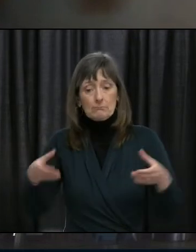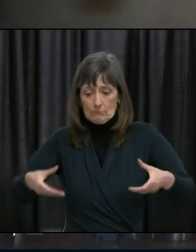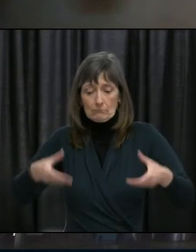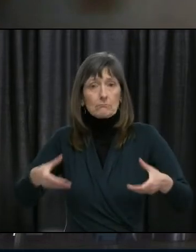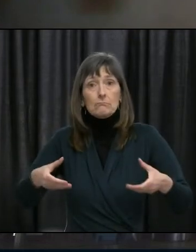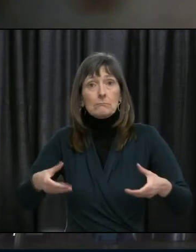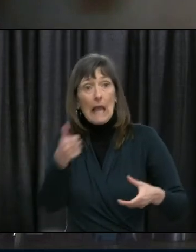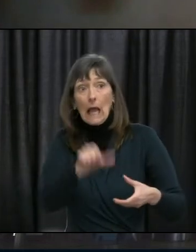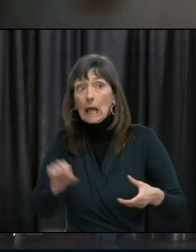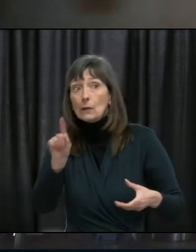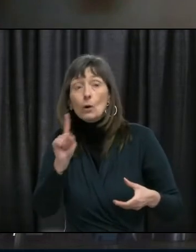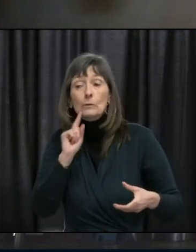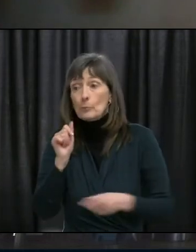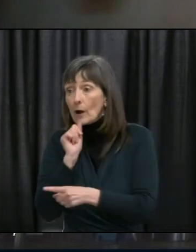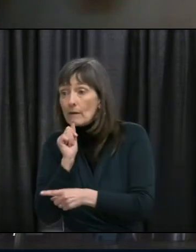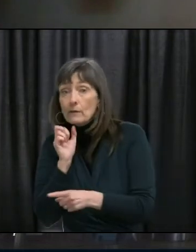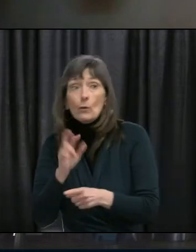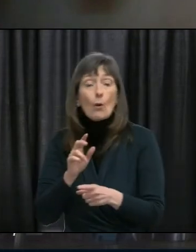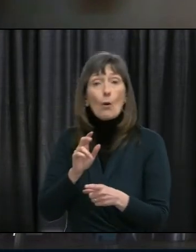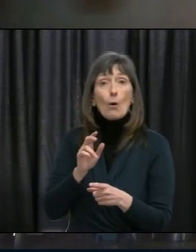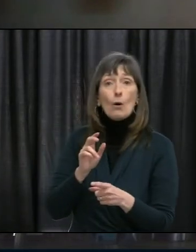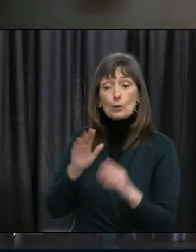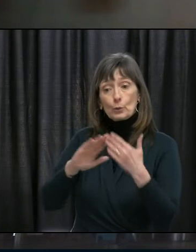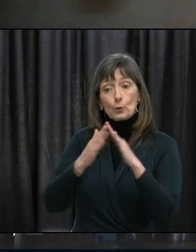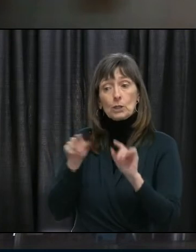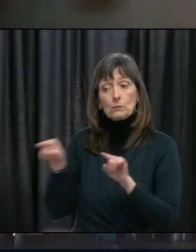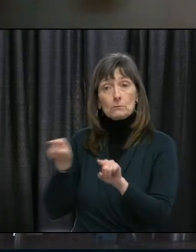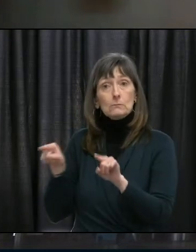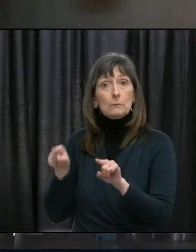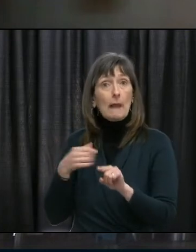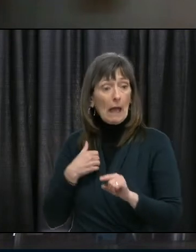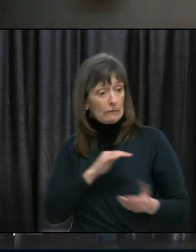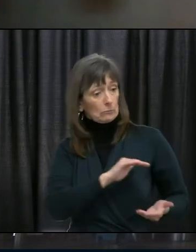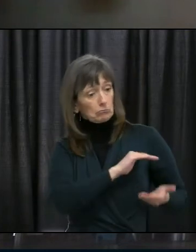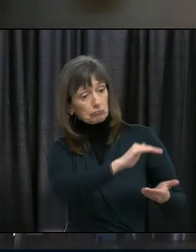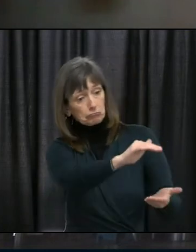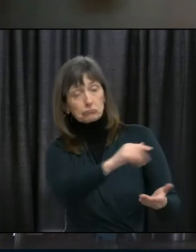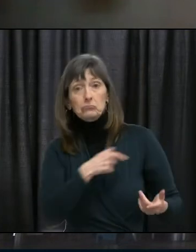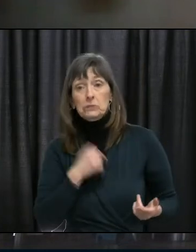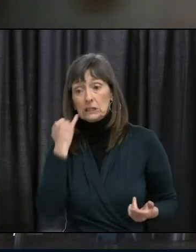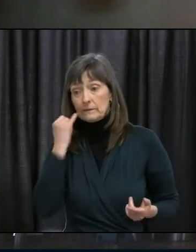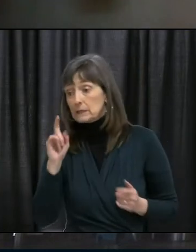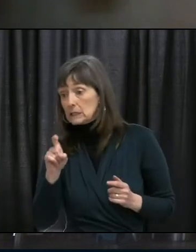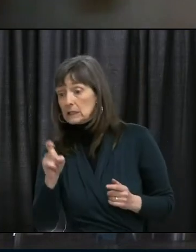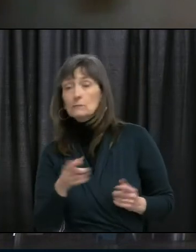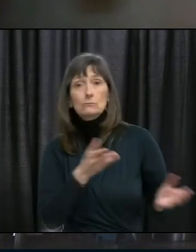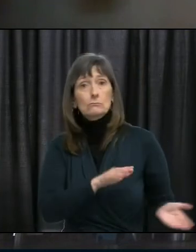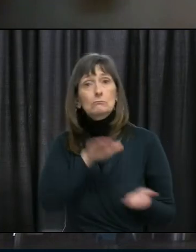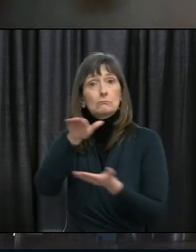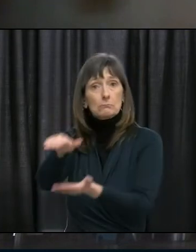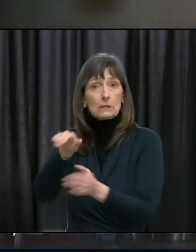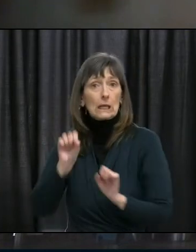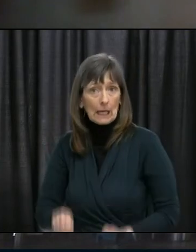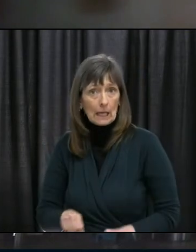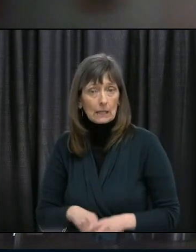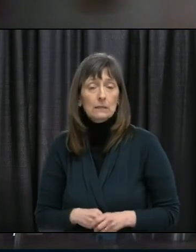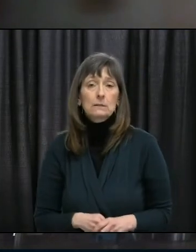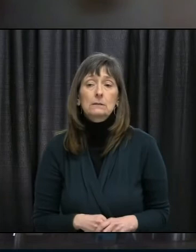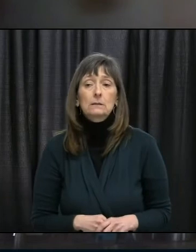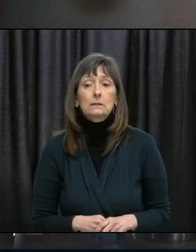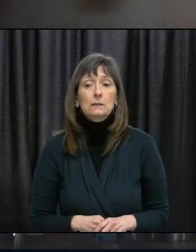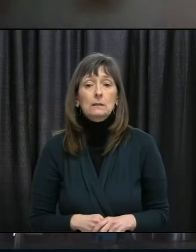sector, and there is a pool of resources there that can be deployed. In addition to that, I do know that there